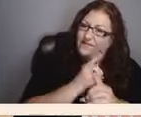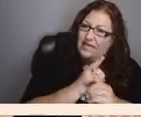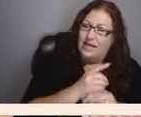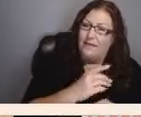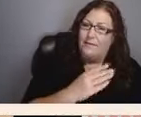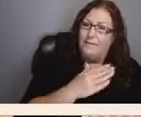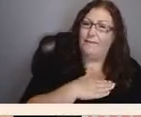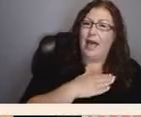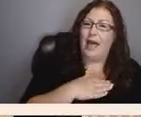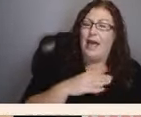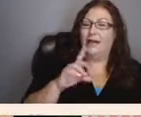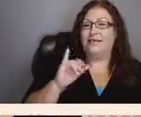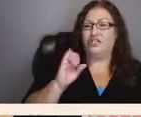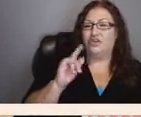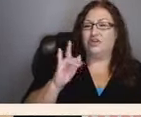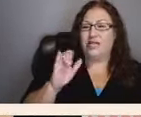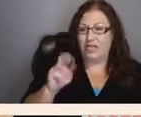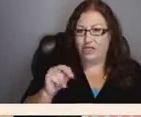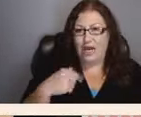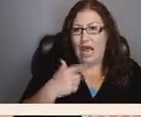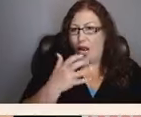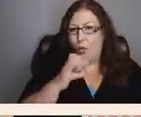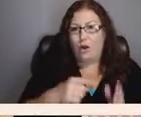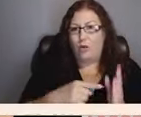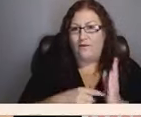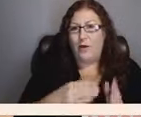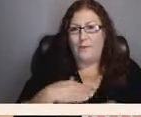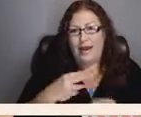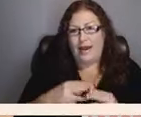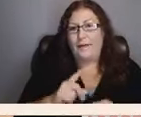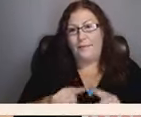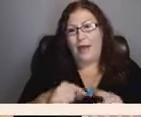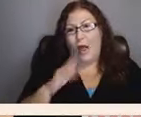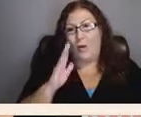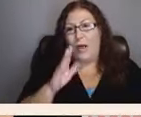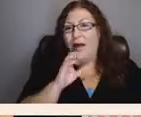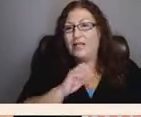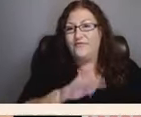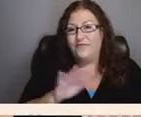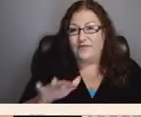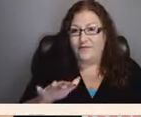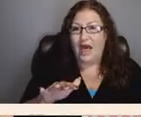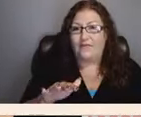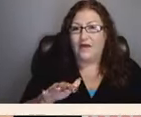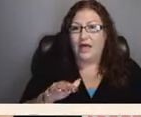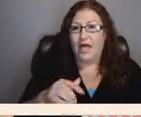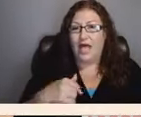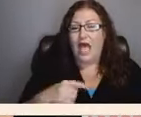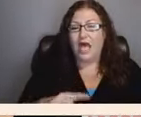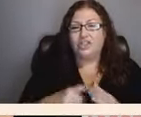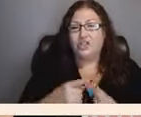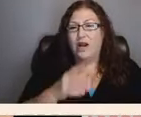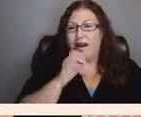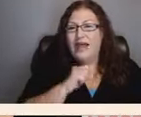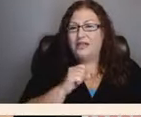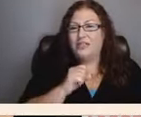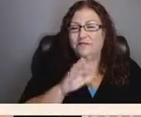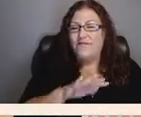to not reveal my name, but I will. At age 55. I started at age 51,